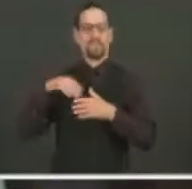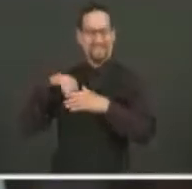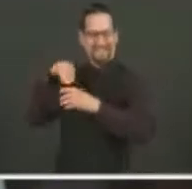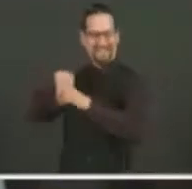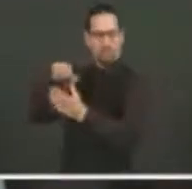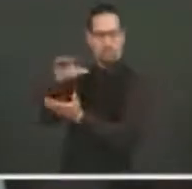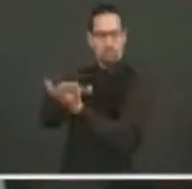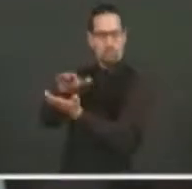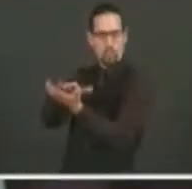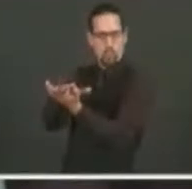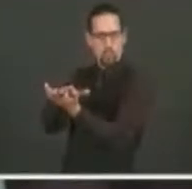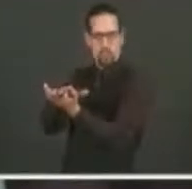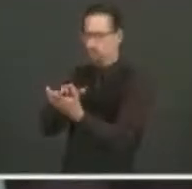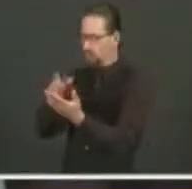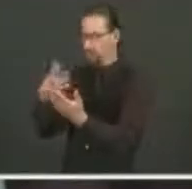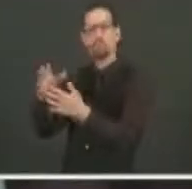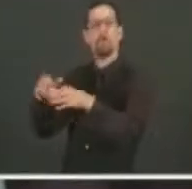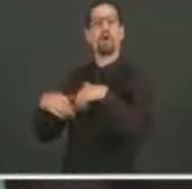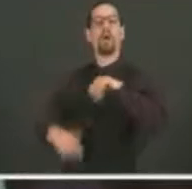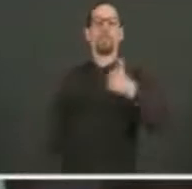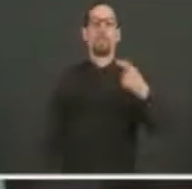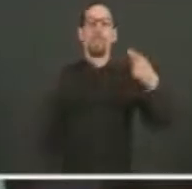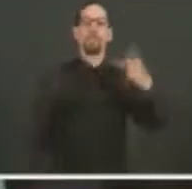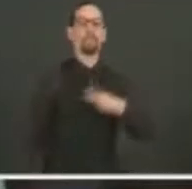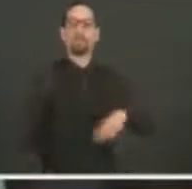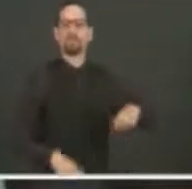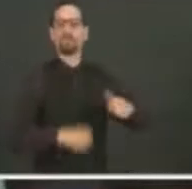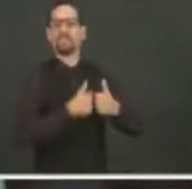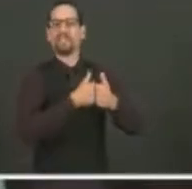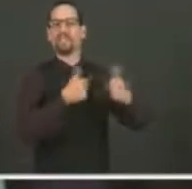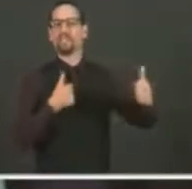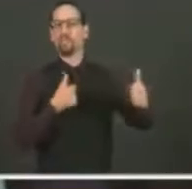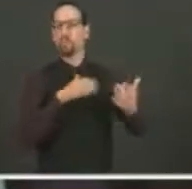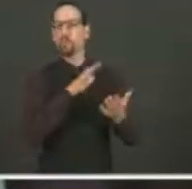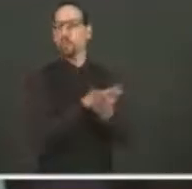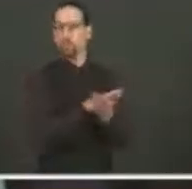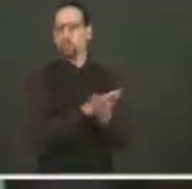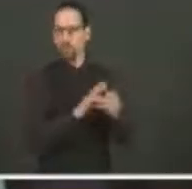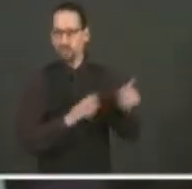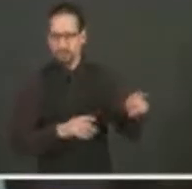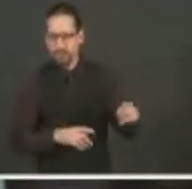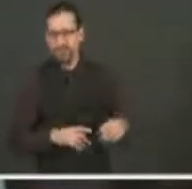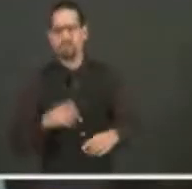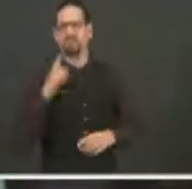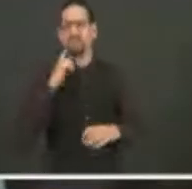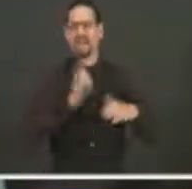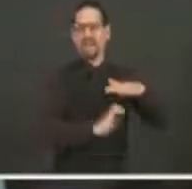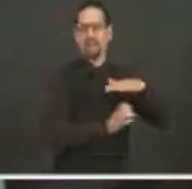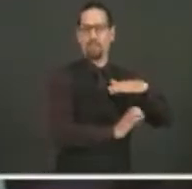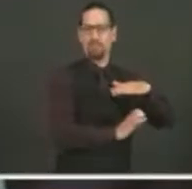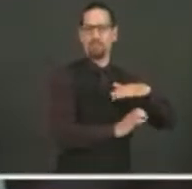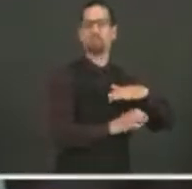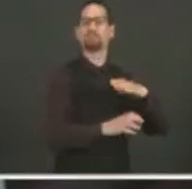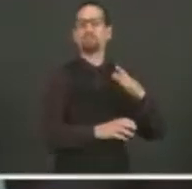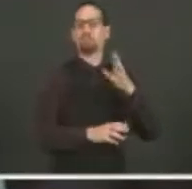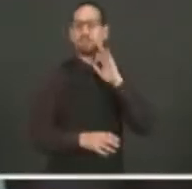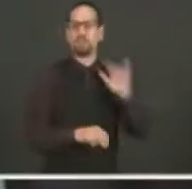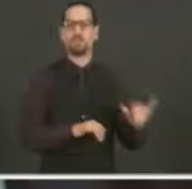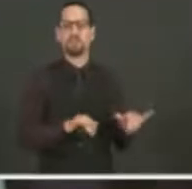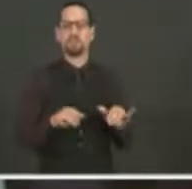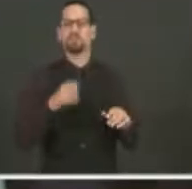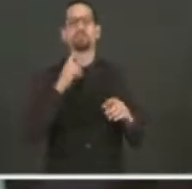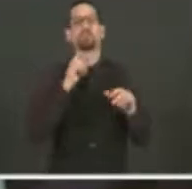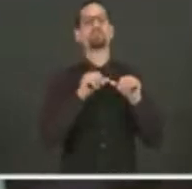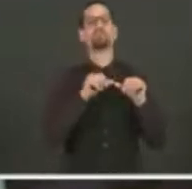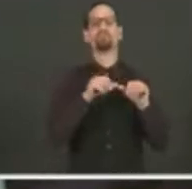move quickly to partial in-person learning. For elementary and middle school, this will look similar to the full in-person